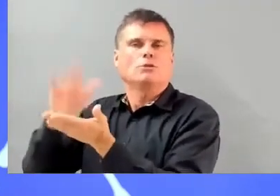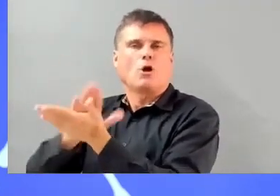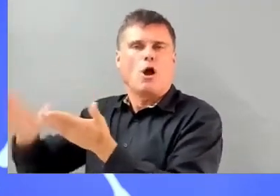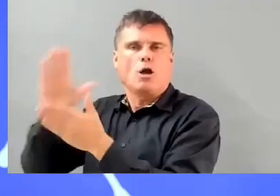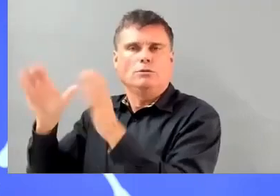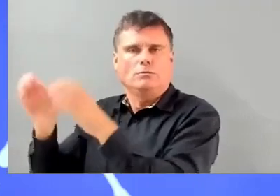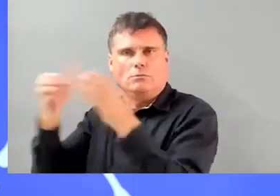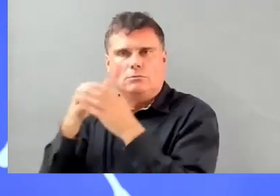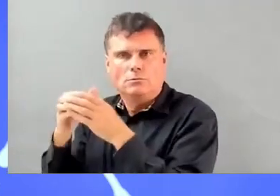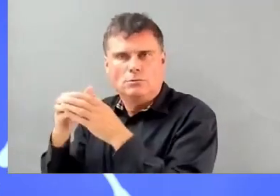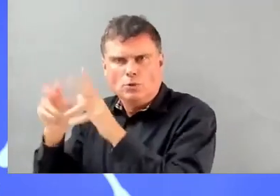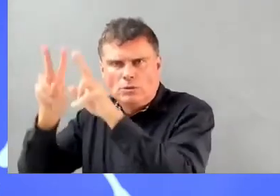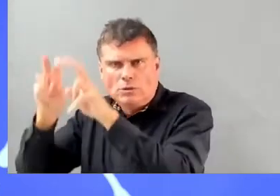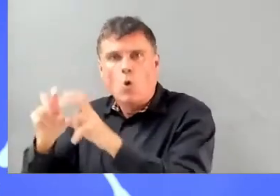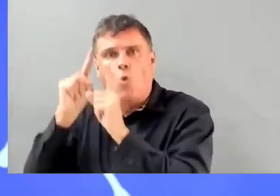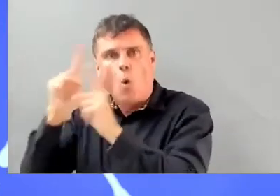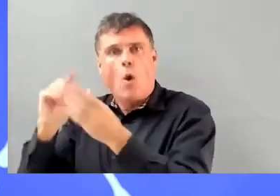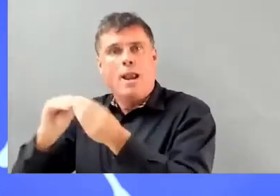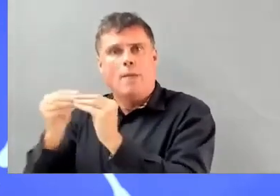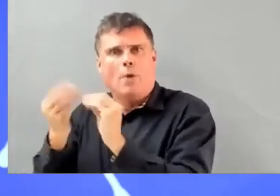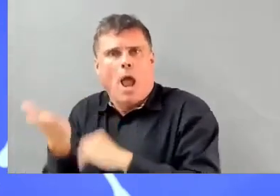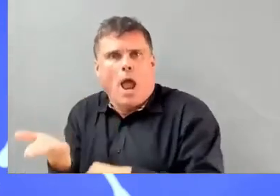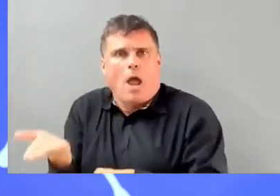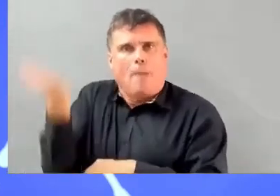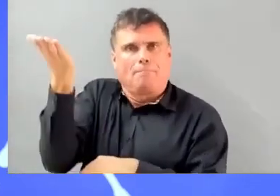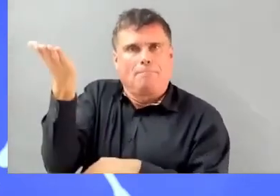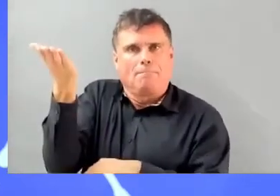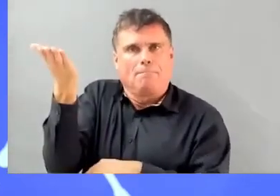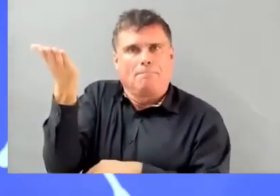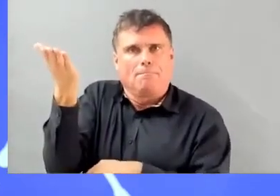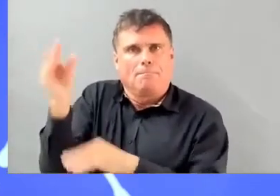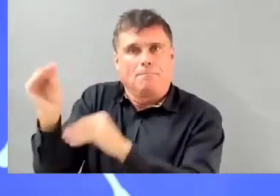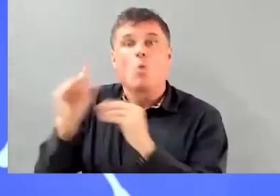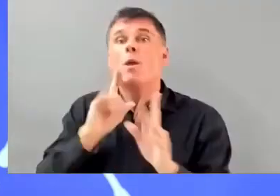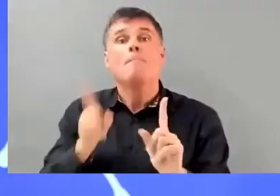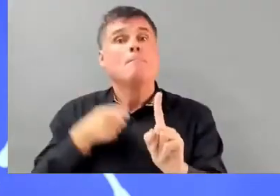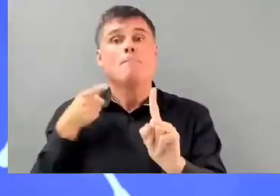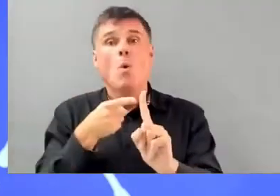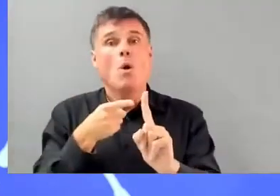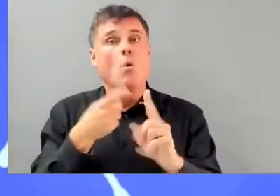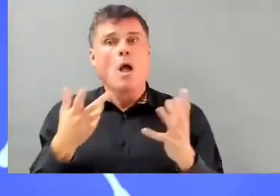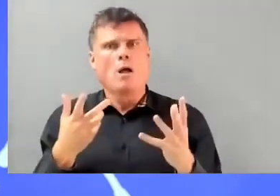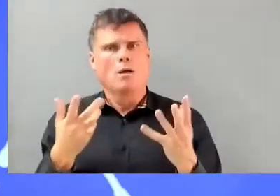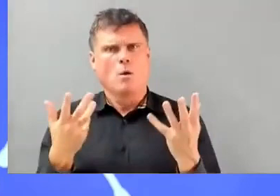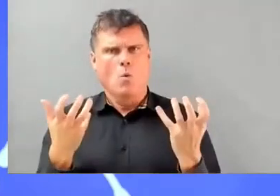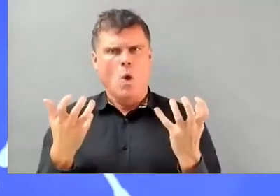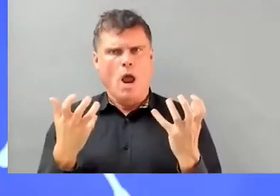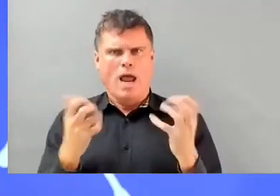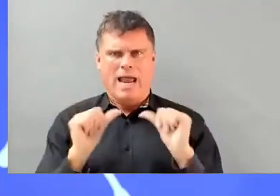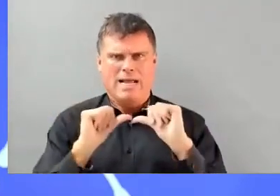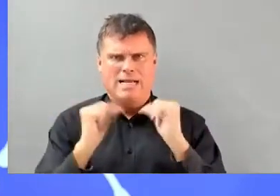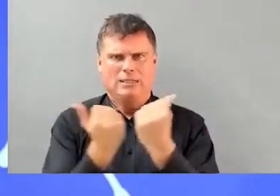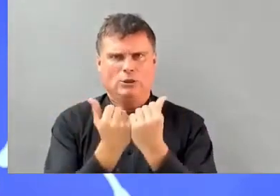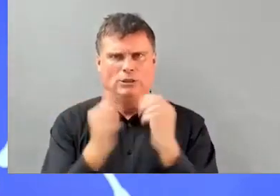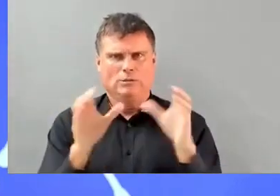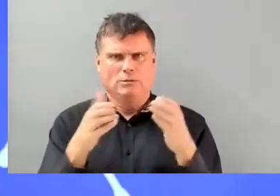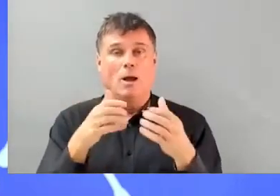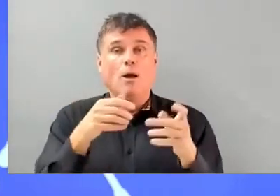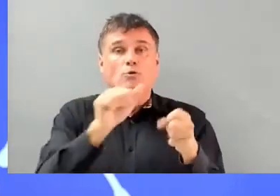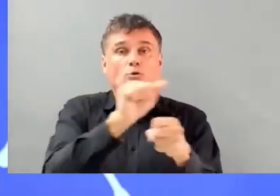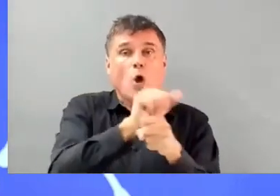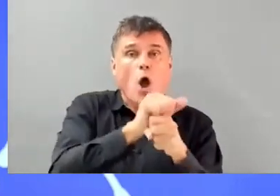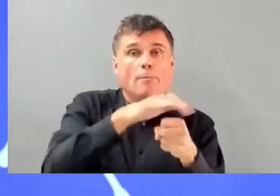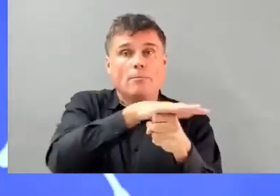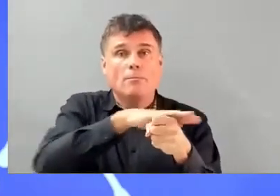much higher. What we want to do is build into the healthcare system a significant role for associate physicians that allows them to grow in terms of their